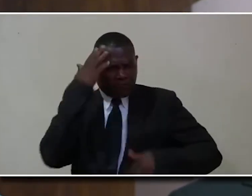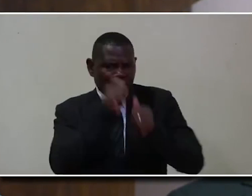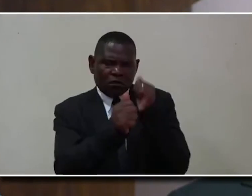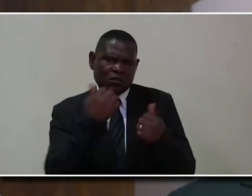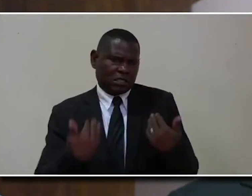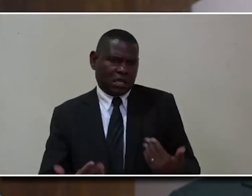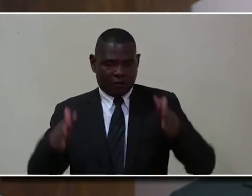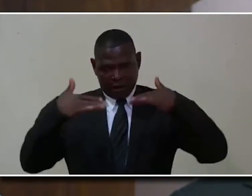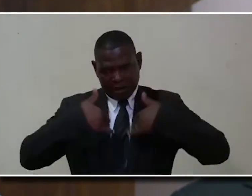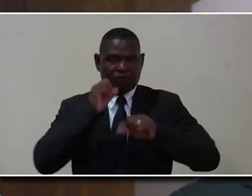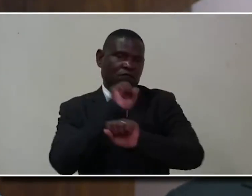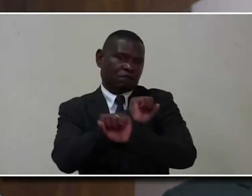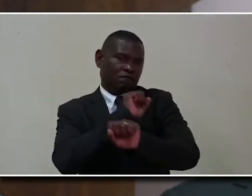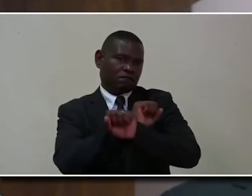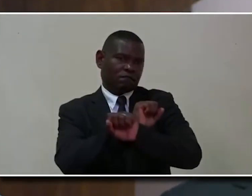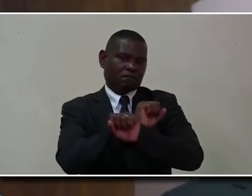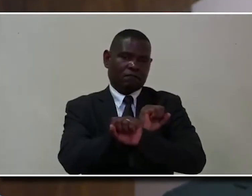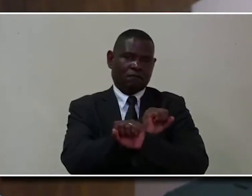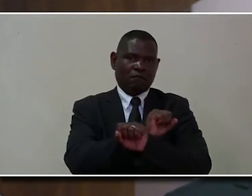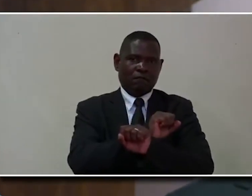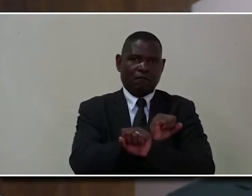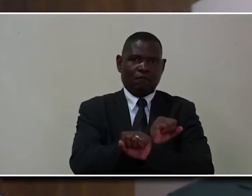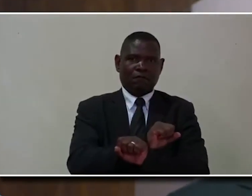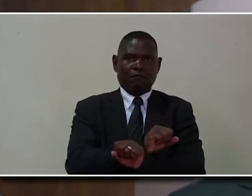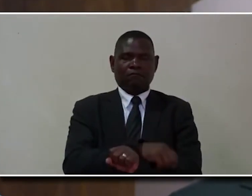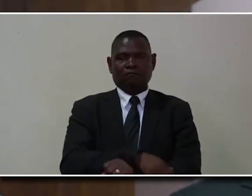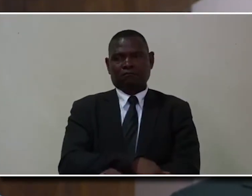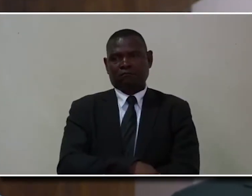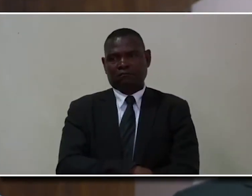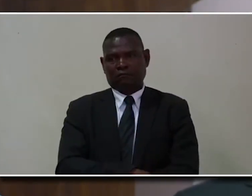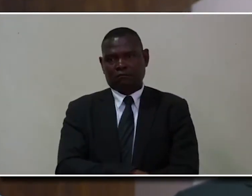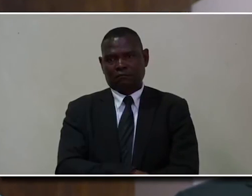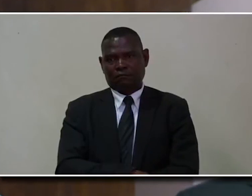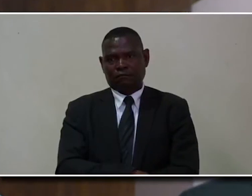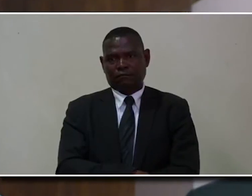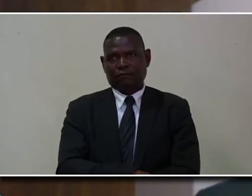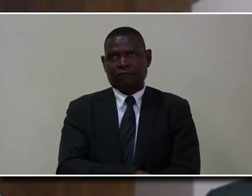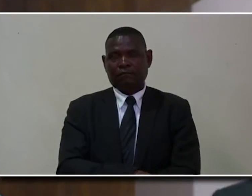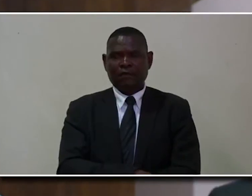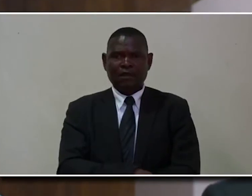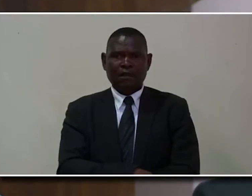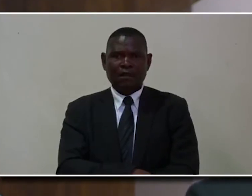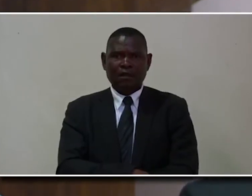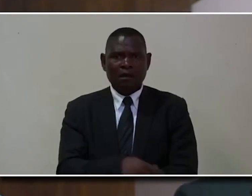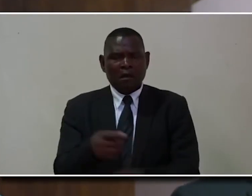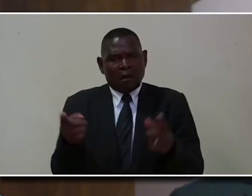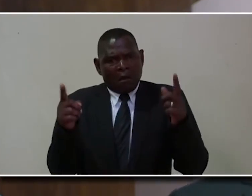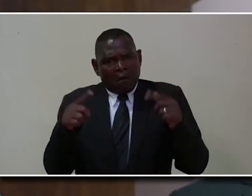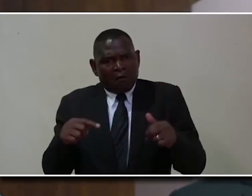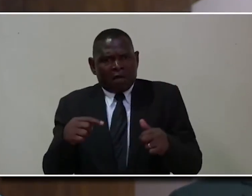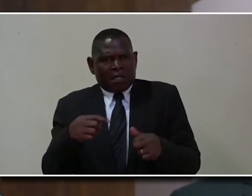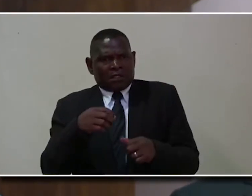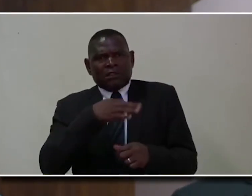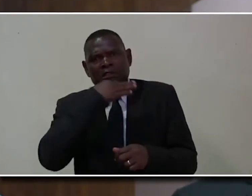employed. Chifukwa wapeza nchito. For farmers, when it is raining well like it is doing here in Zambia,